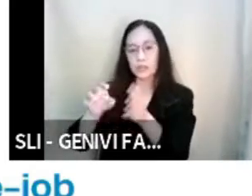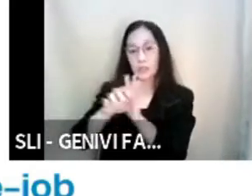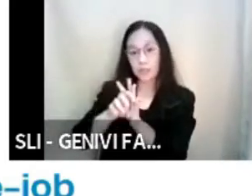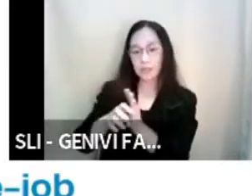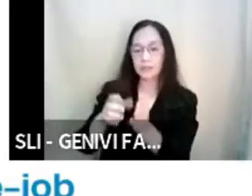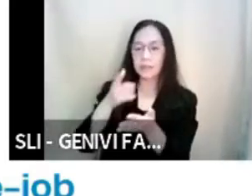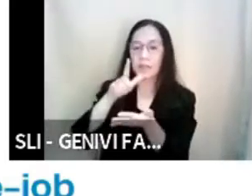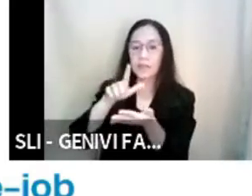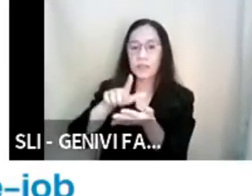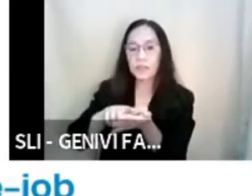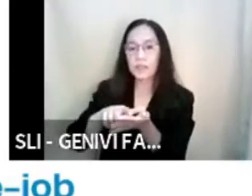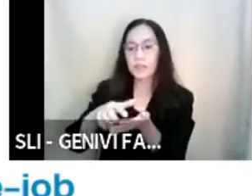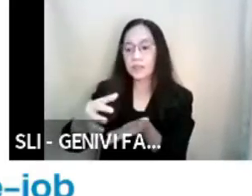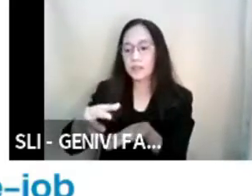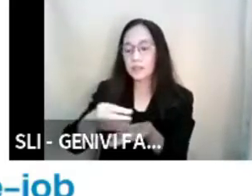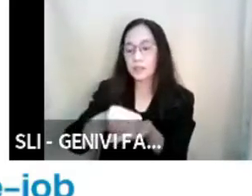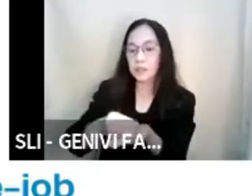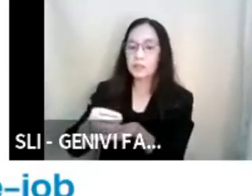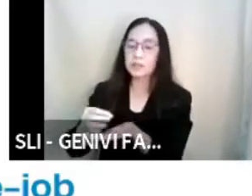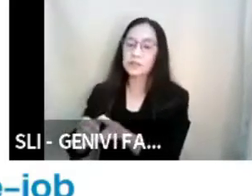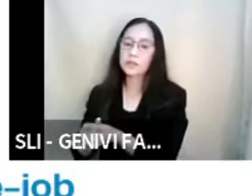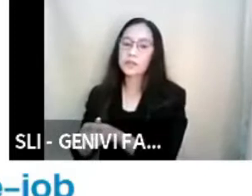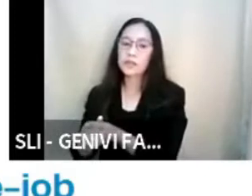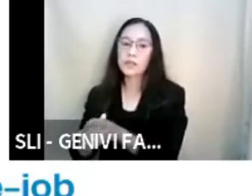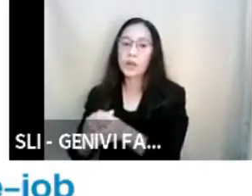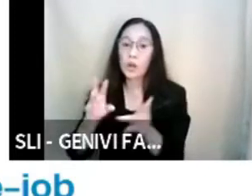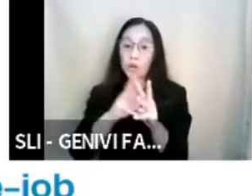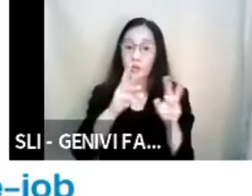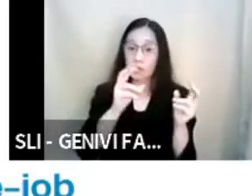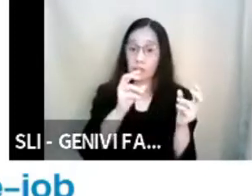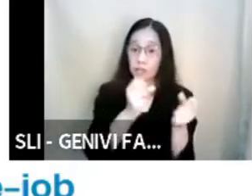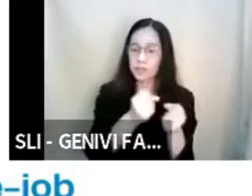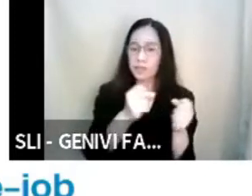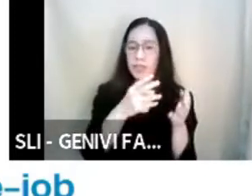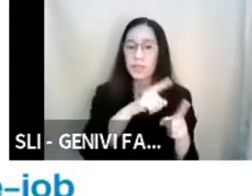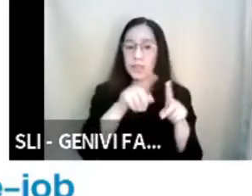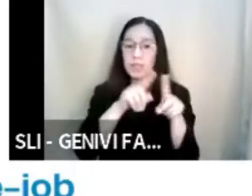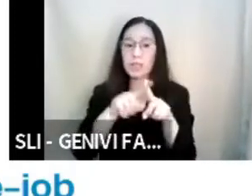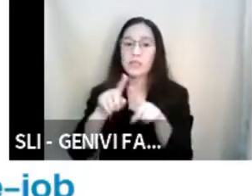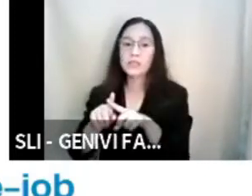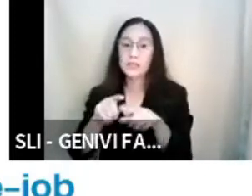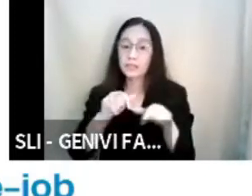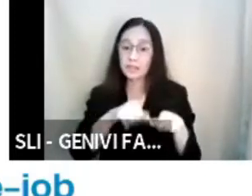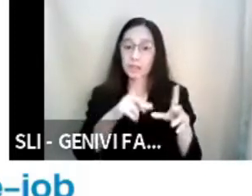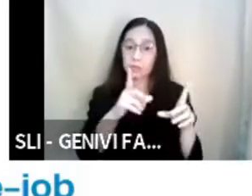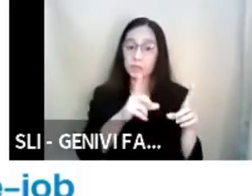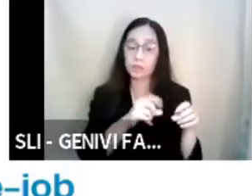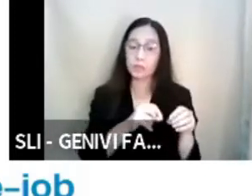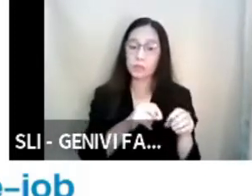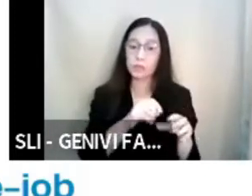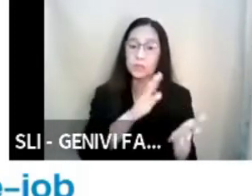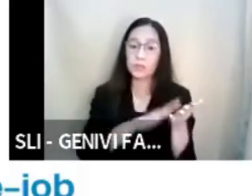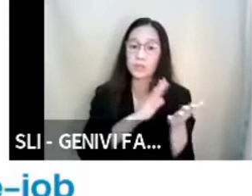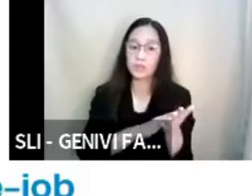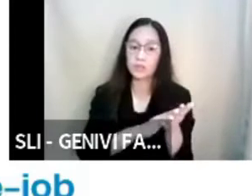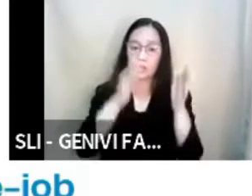that you can do. Sheltered workshops, there are different examples of sheltered workshops that you can do in the school. For example,